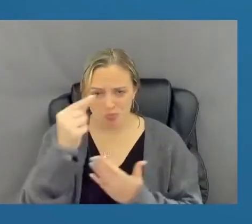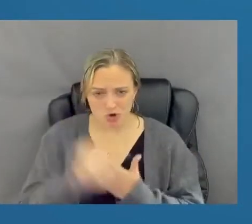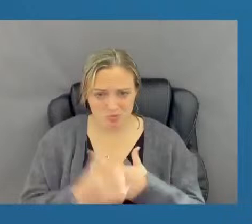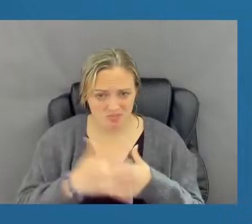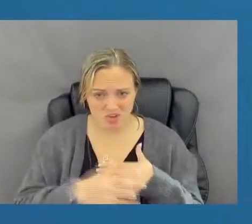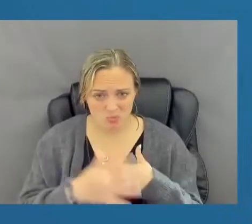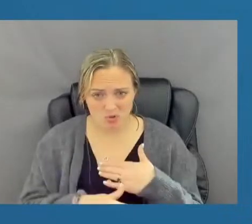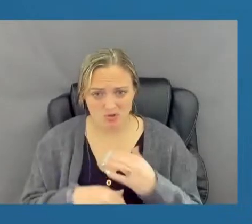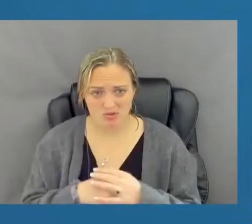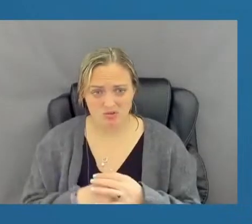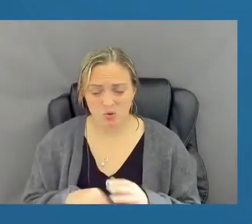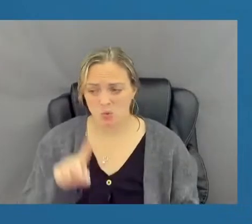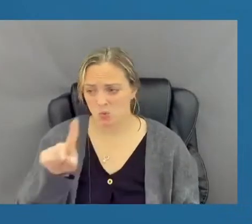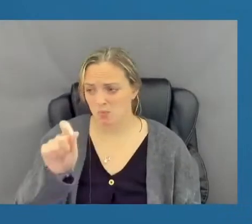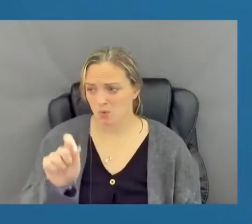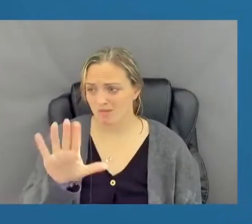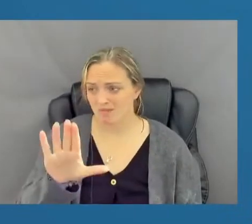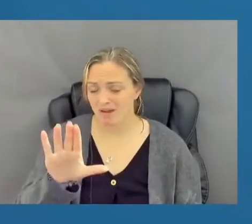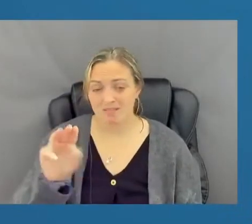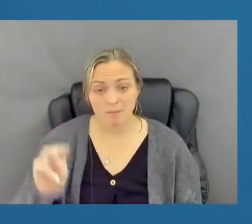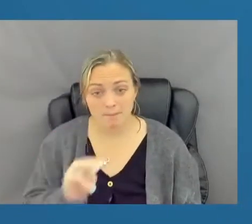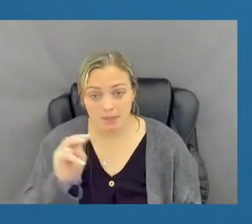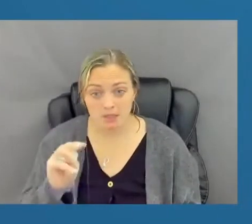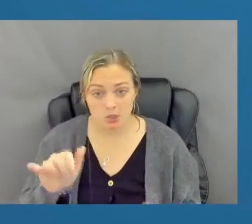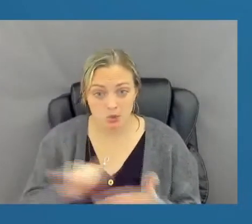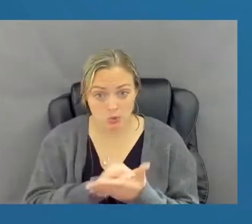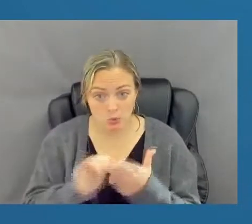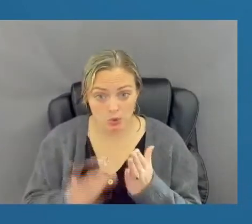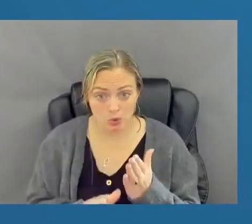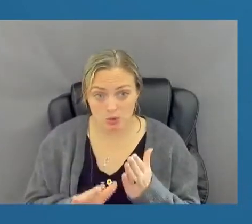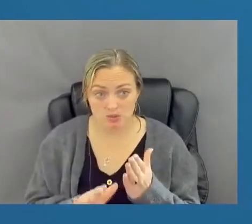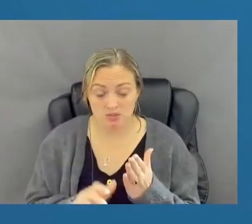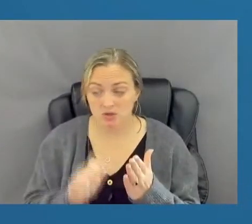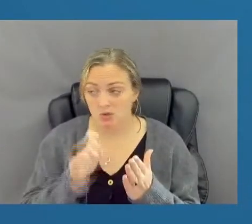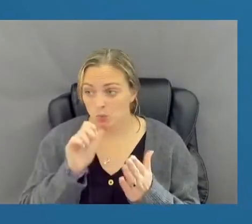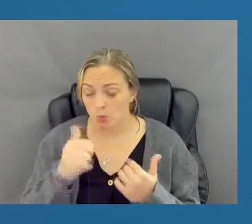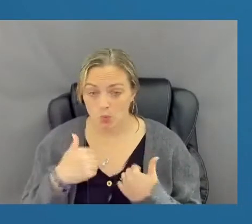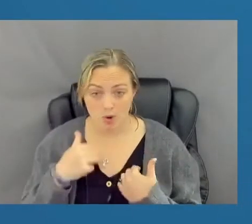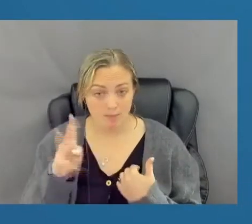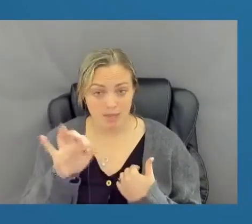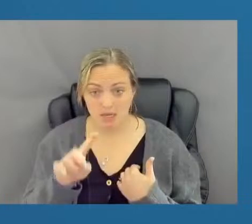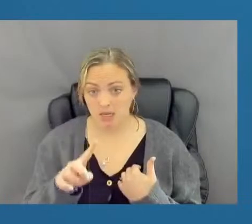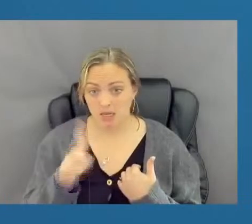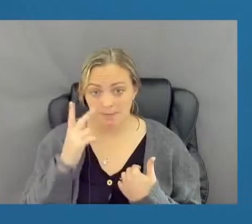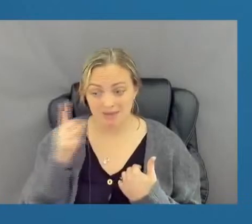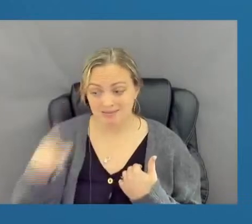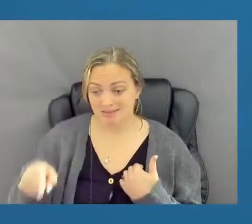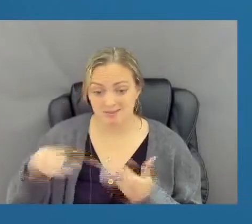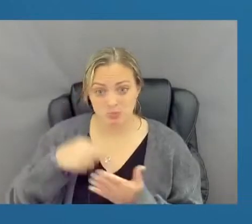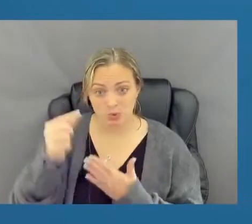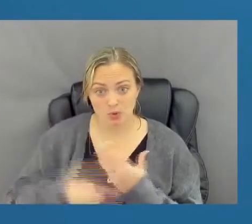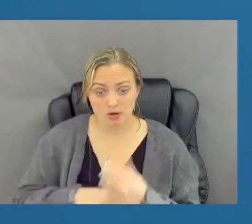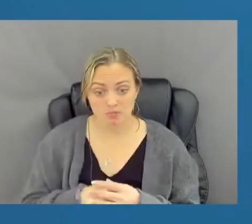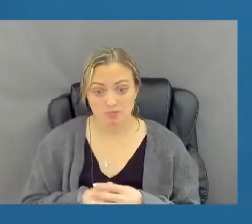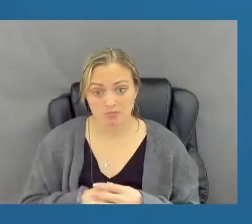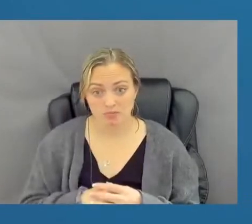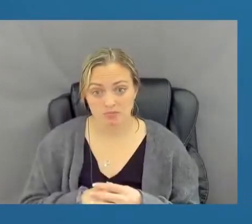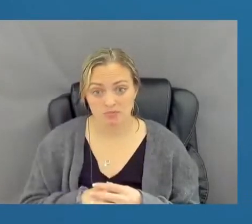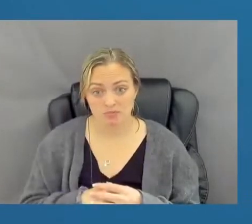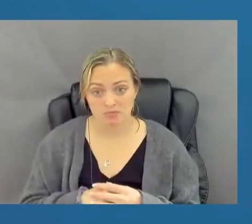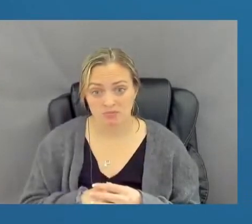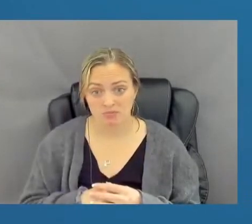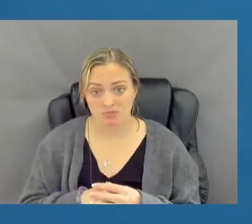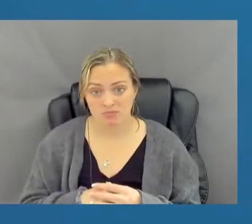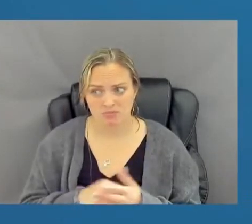have 1.5 million New Yorkers who will be off of Medicaid because of this program. What is supposed